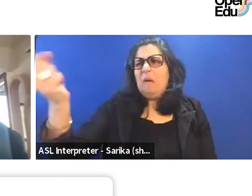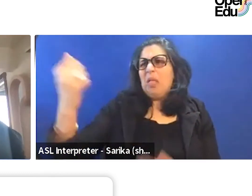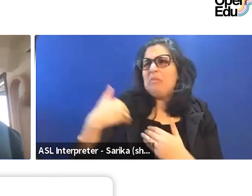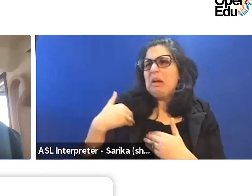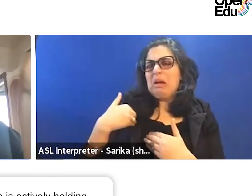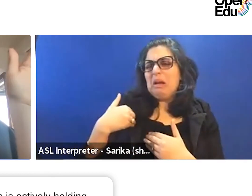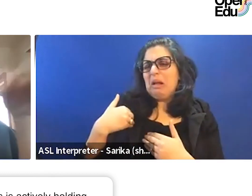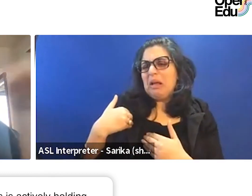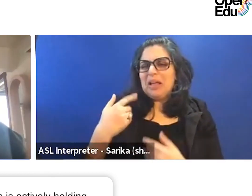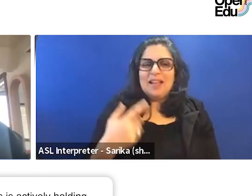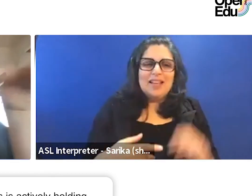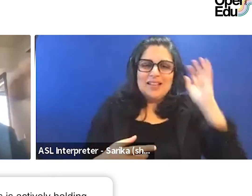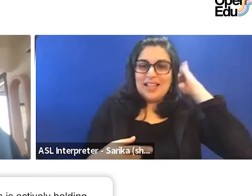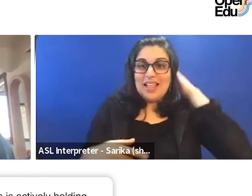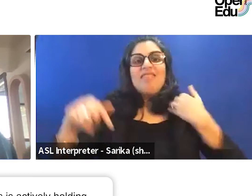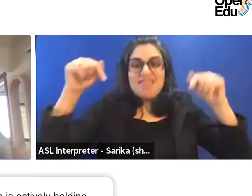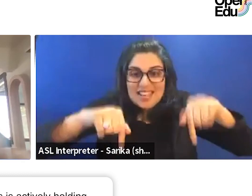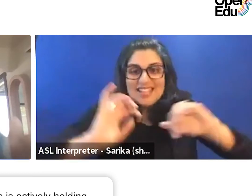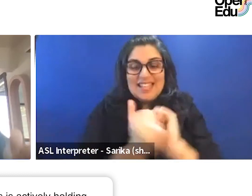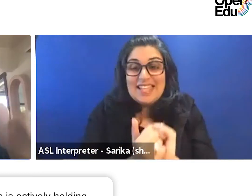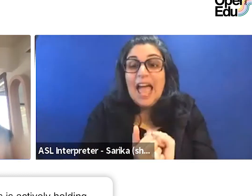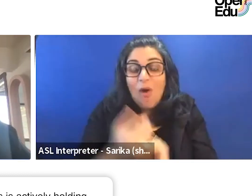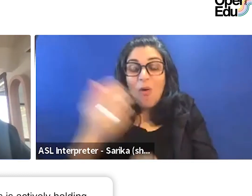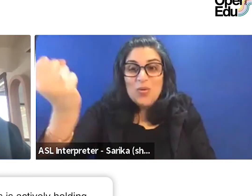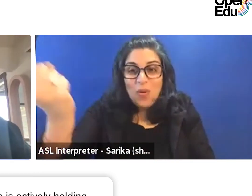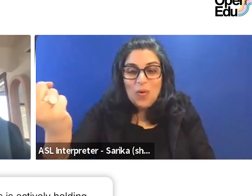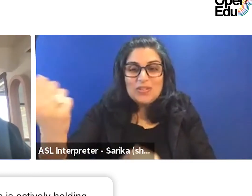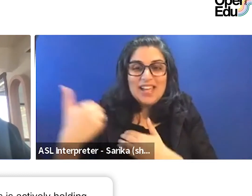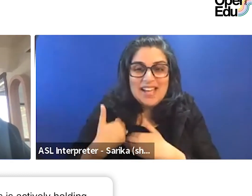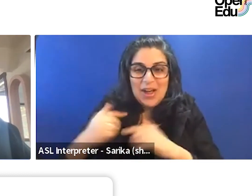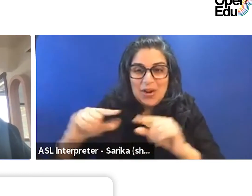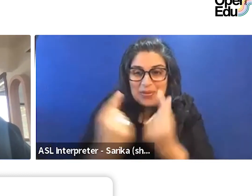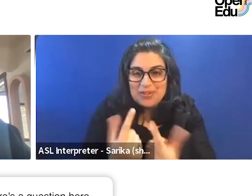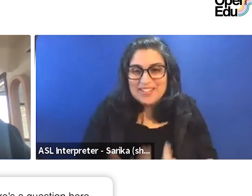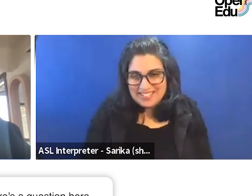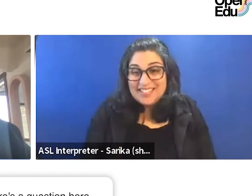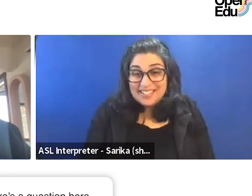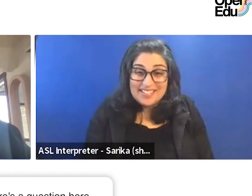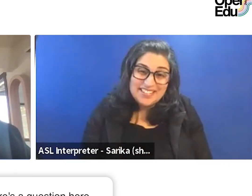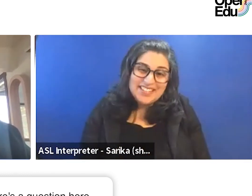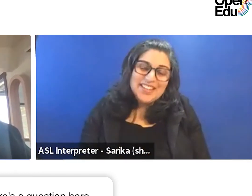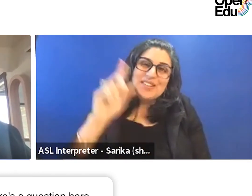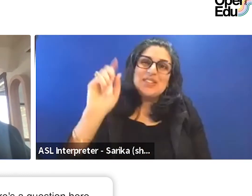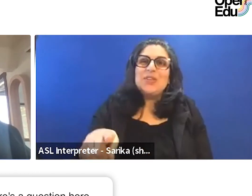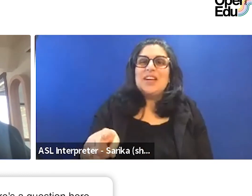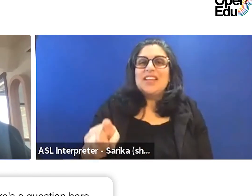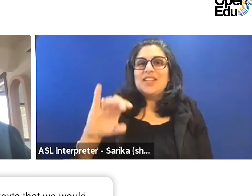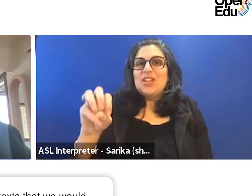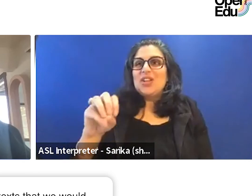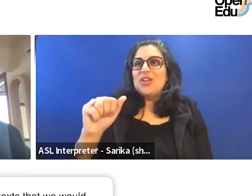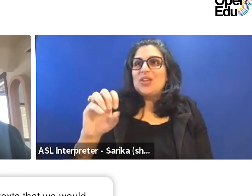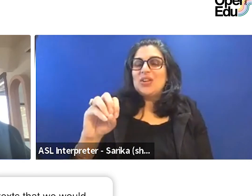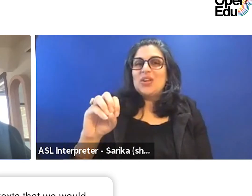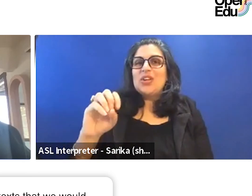is what it looks like. This is actively holding this group accountable. There's a question here that, Joao, you've answered